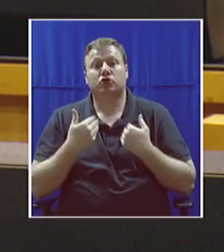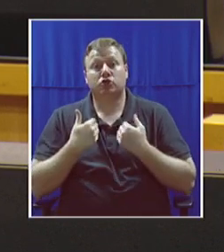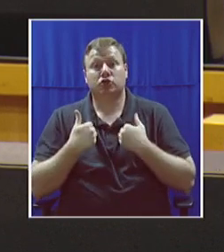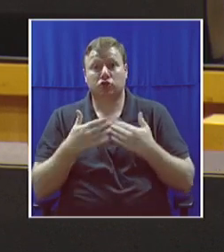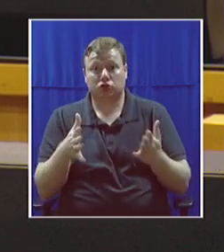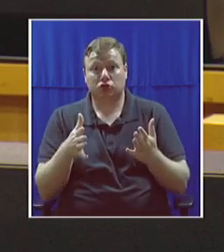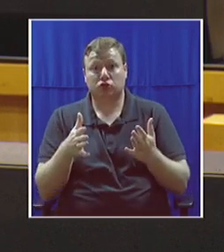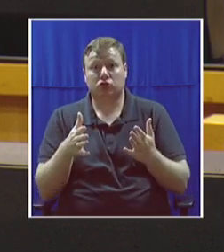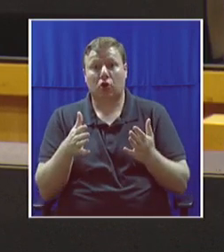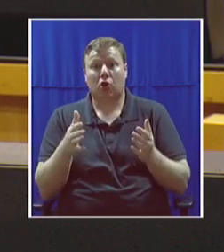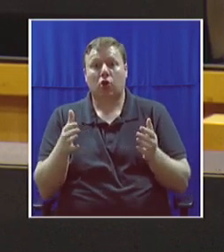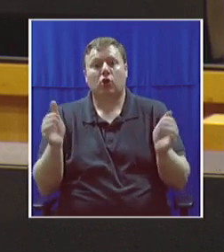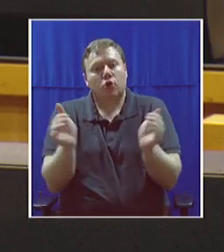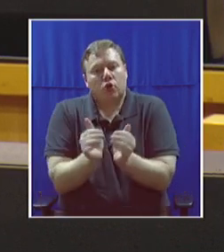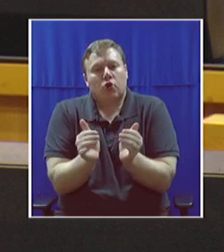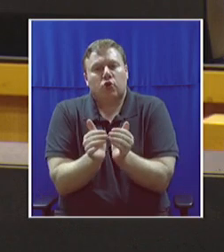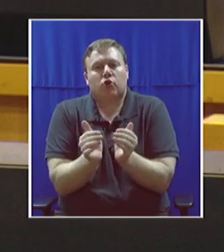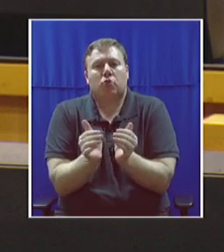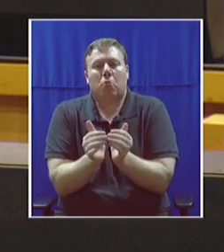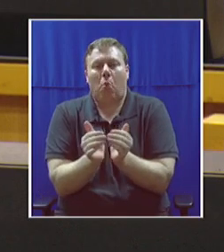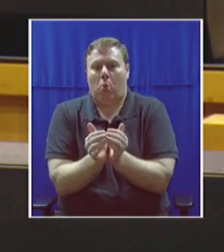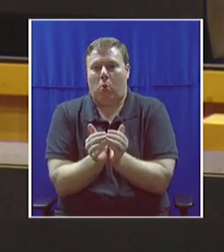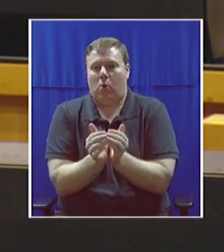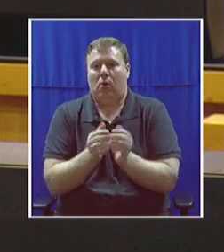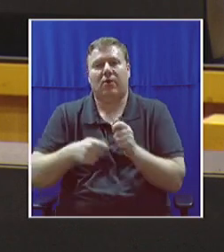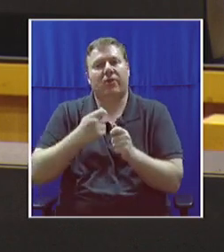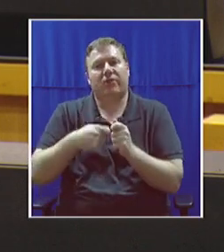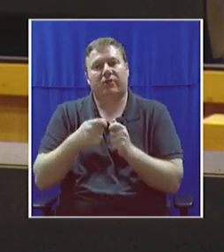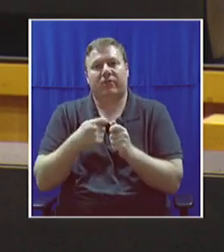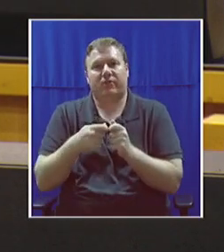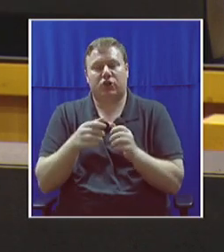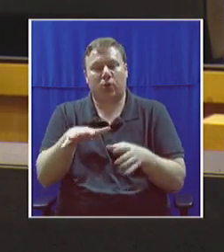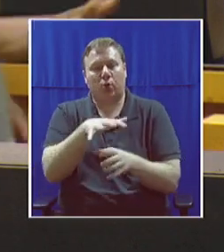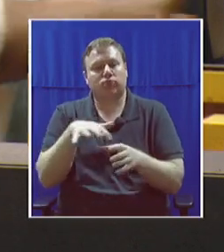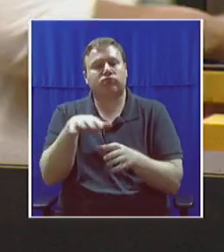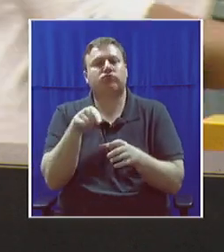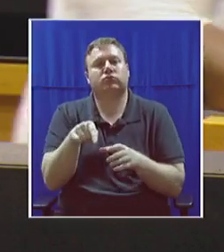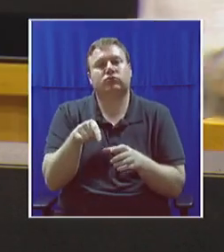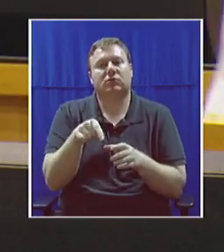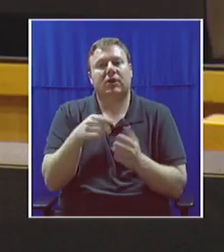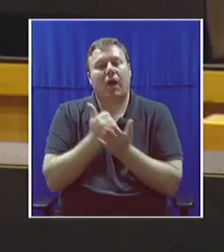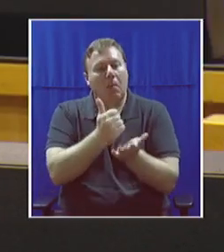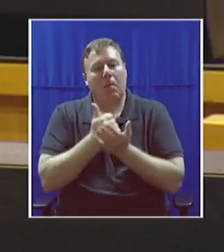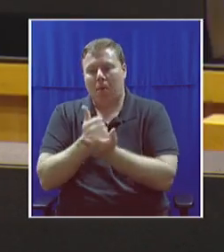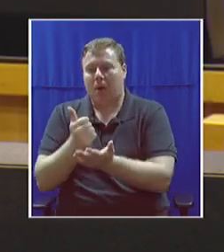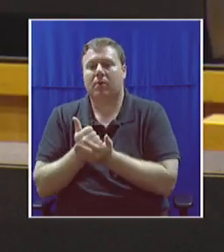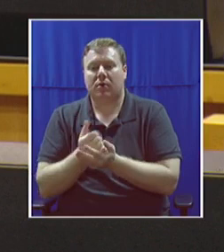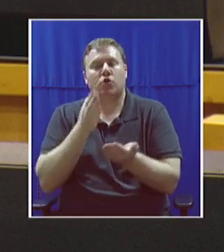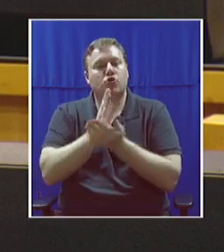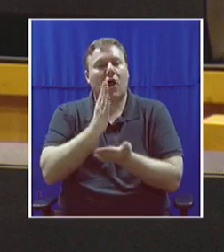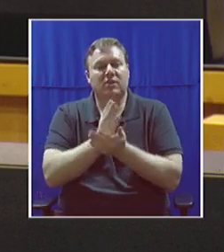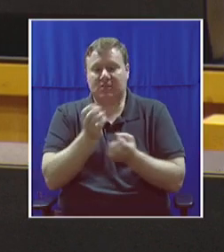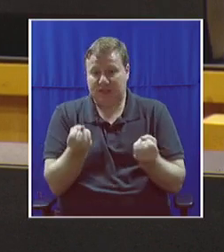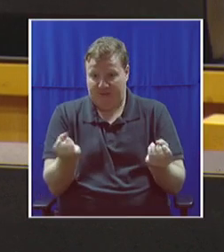department will provide the necessary support to these fishing cooperatives as well as allocating fishing rights this